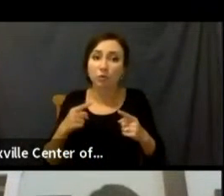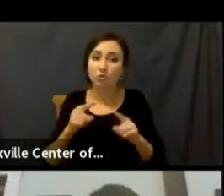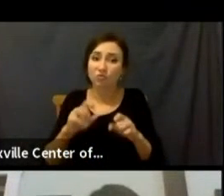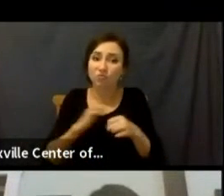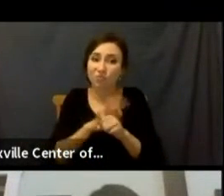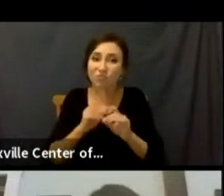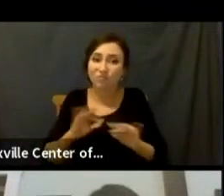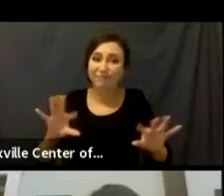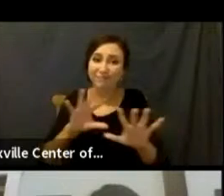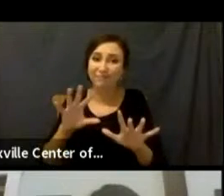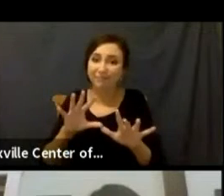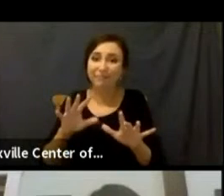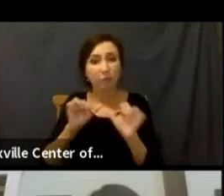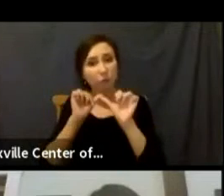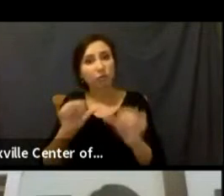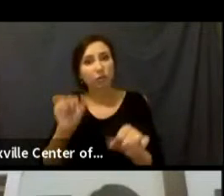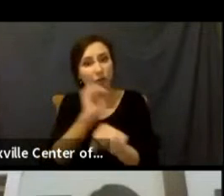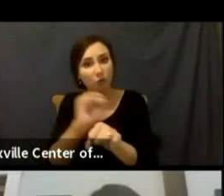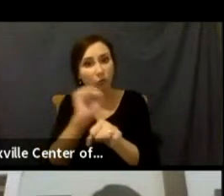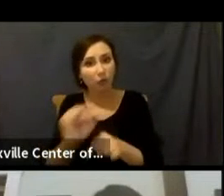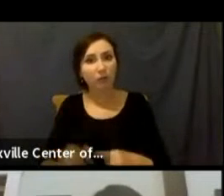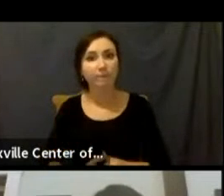that job done.